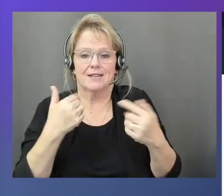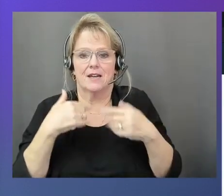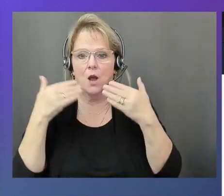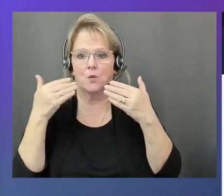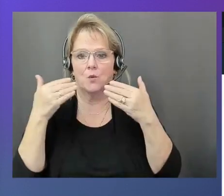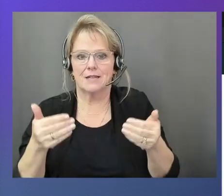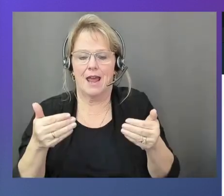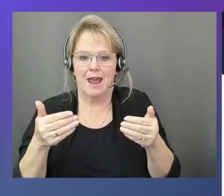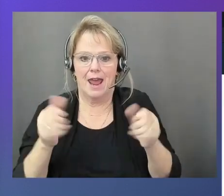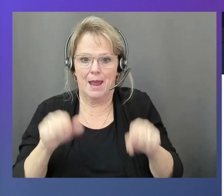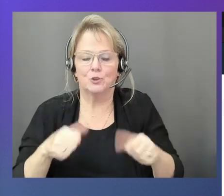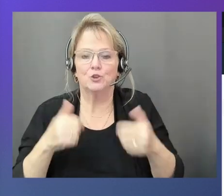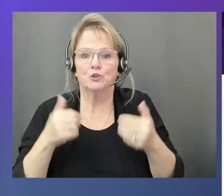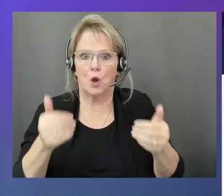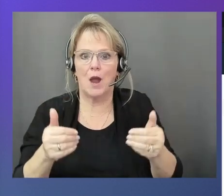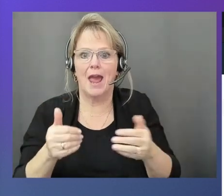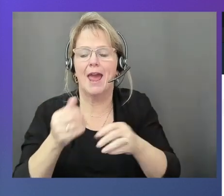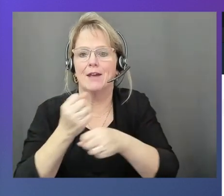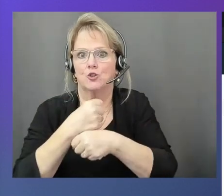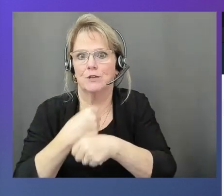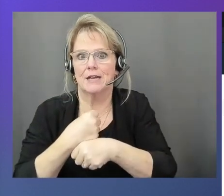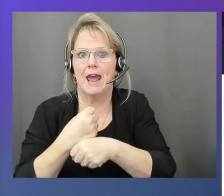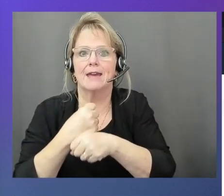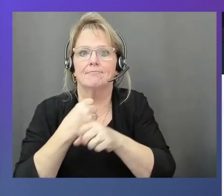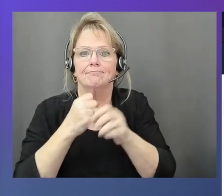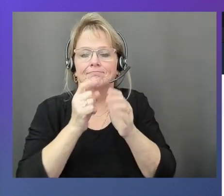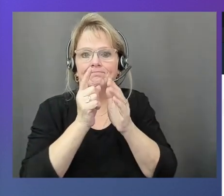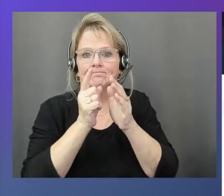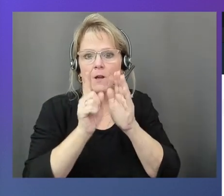an alarm, go on about my day.